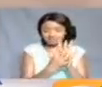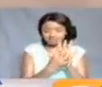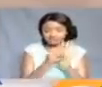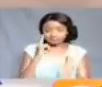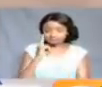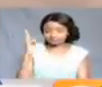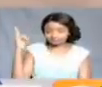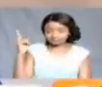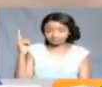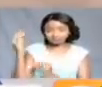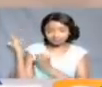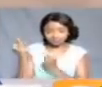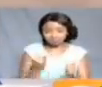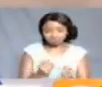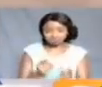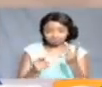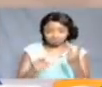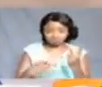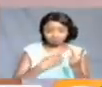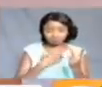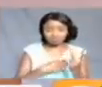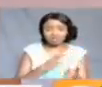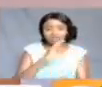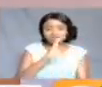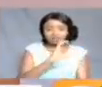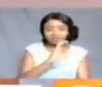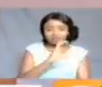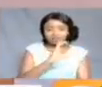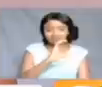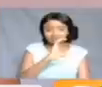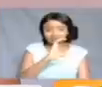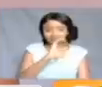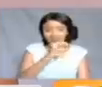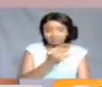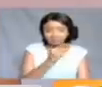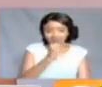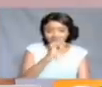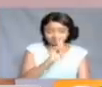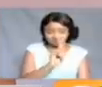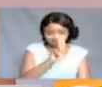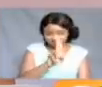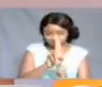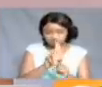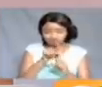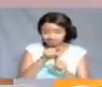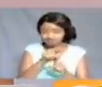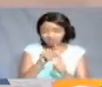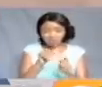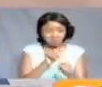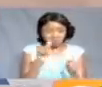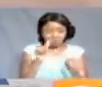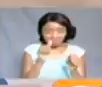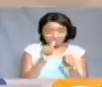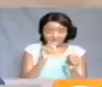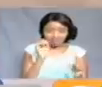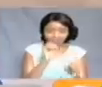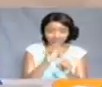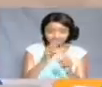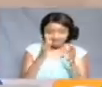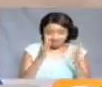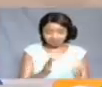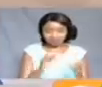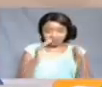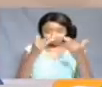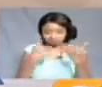To my immediate left is Chiki Onukwe, who is a wellness advisor, a very familiar face here in Citizen. To